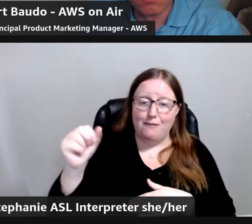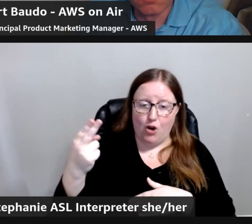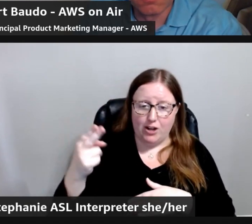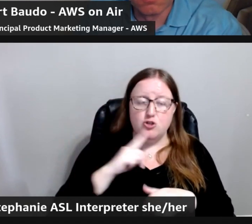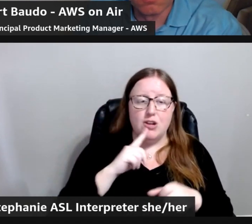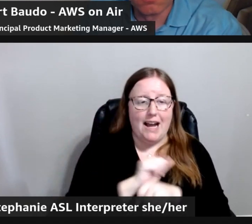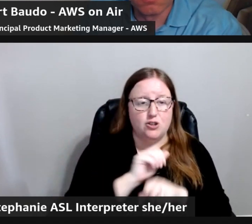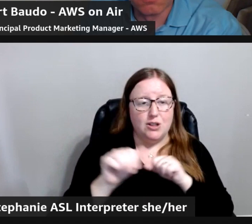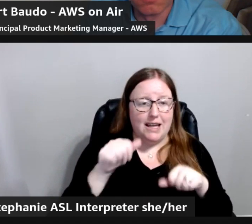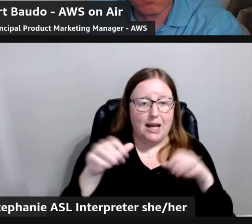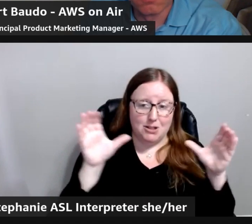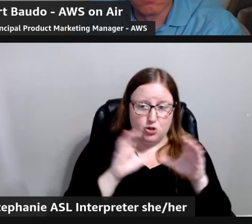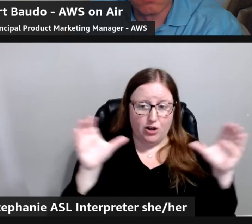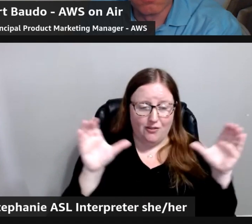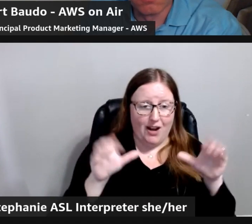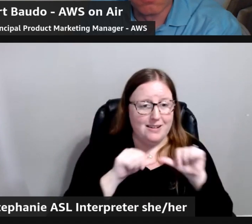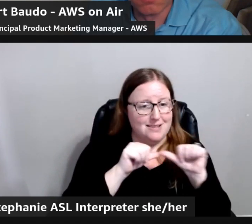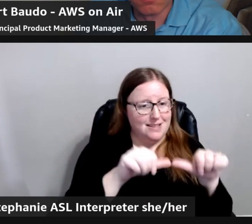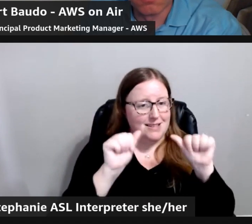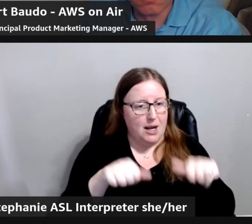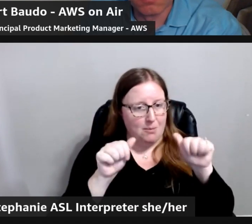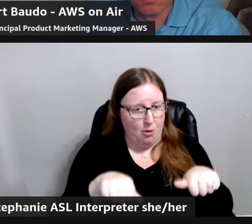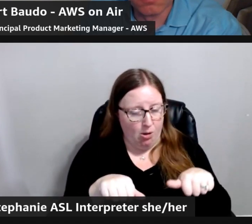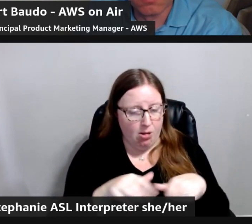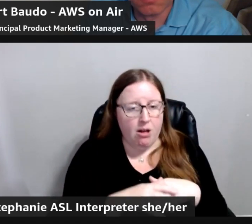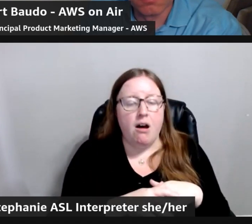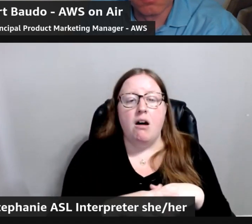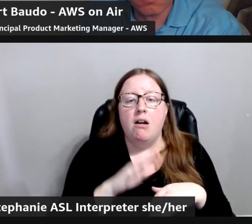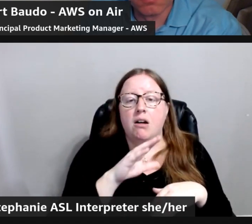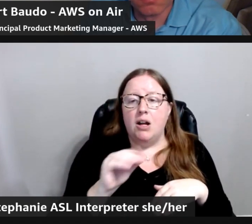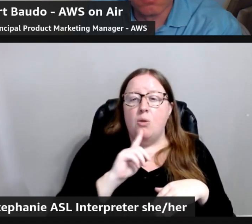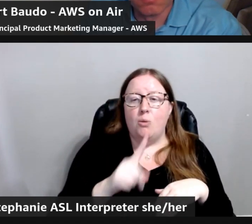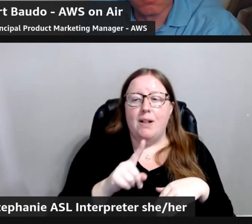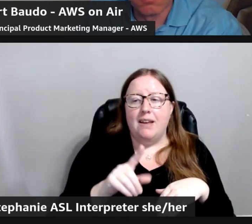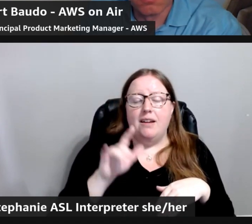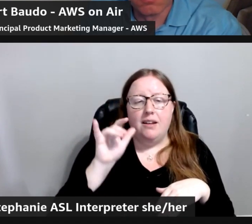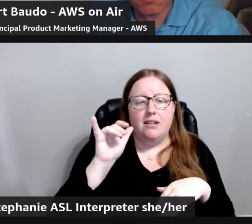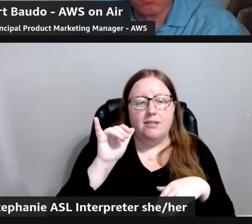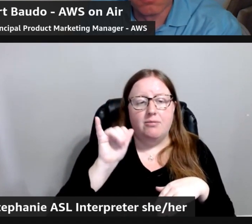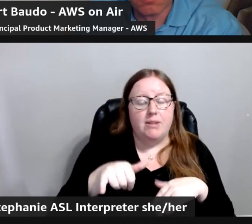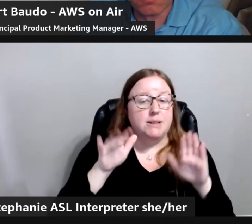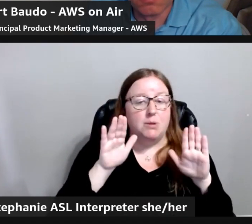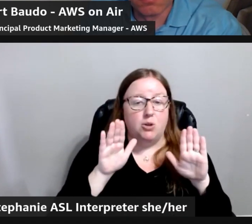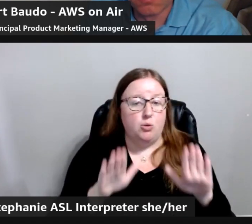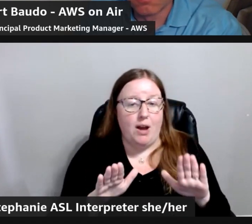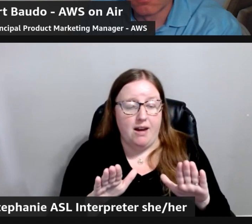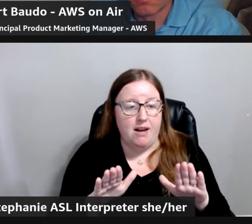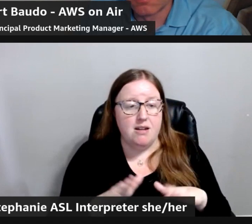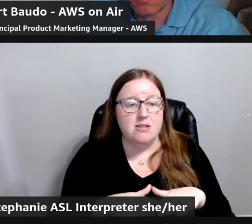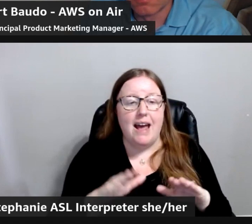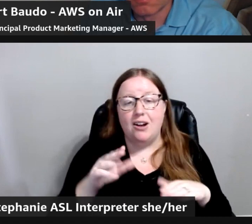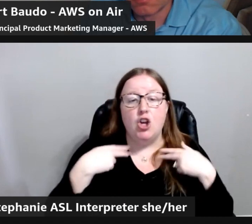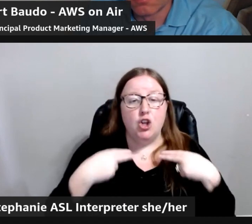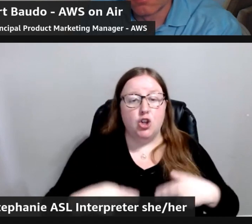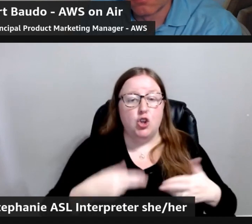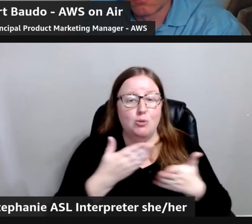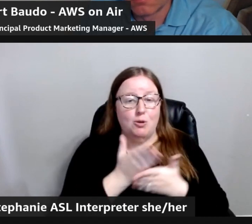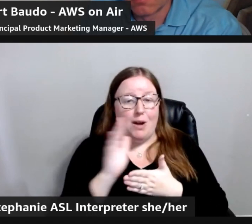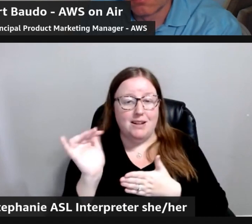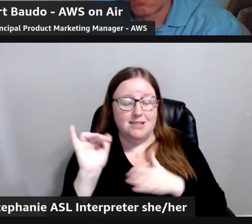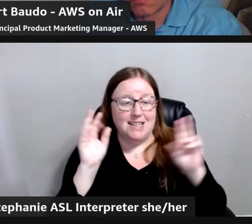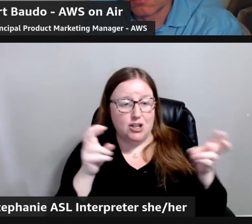be certifiably sustainable and has been fairly raised and even has avoided some of the human rights issues that are